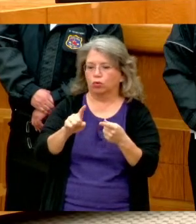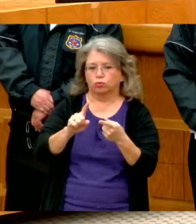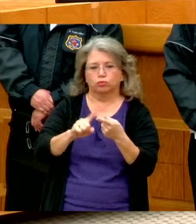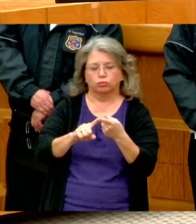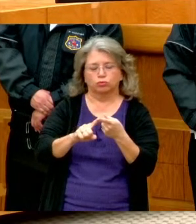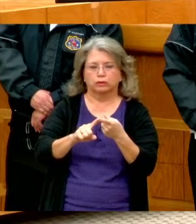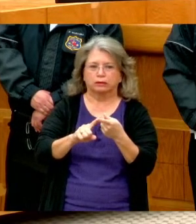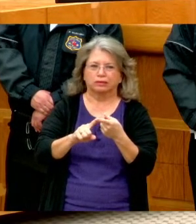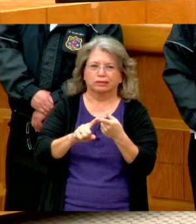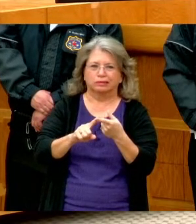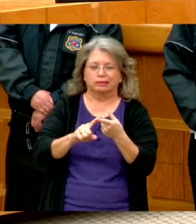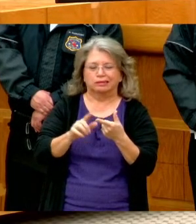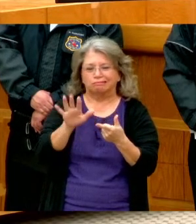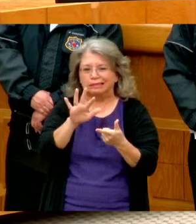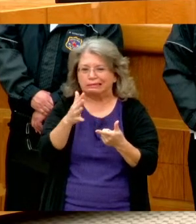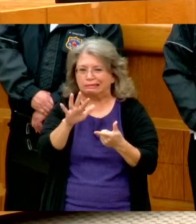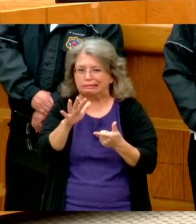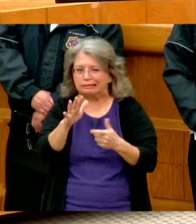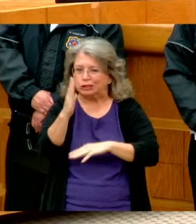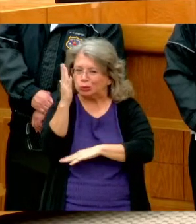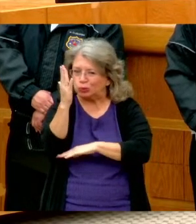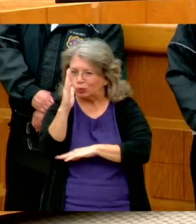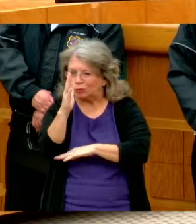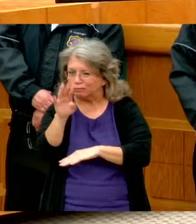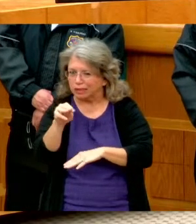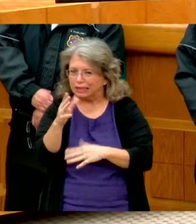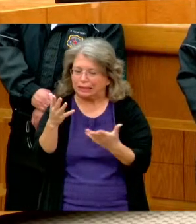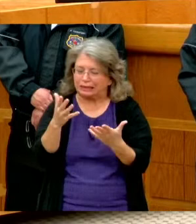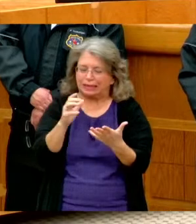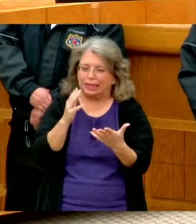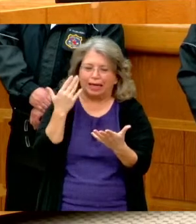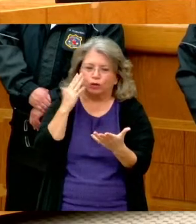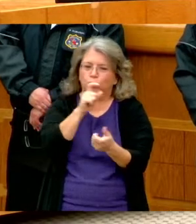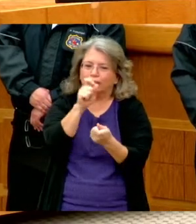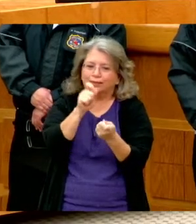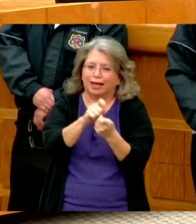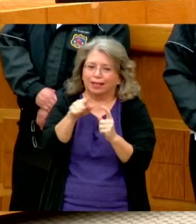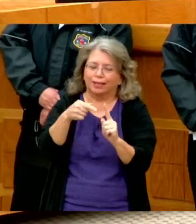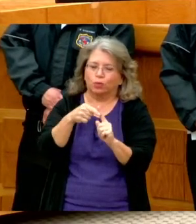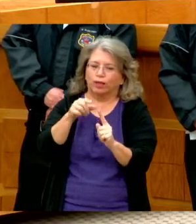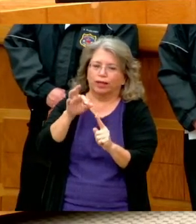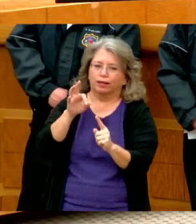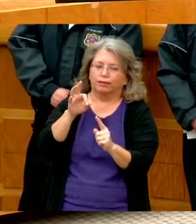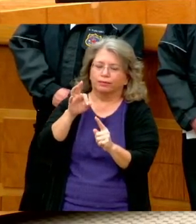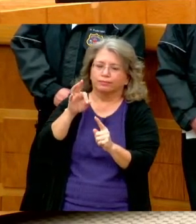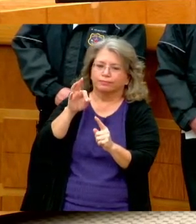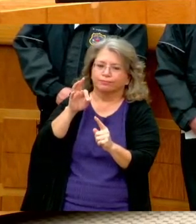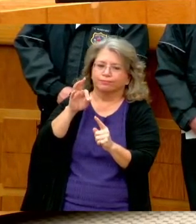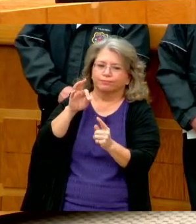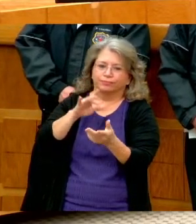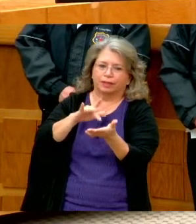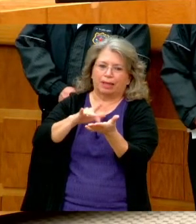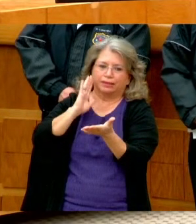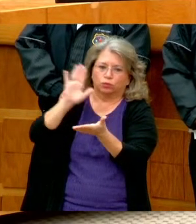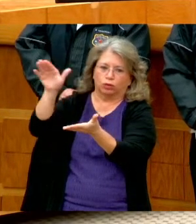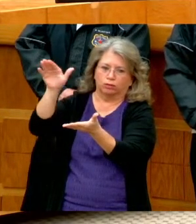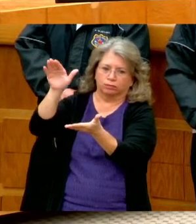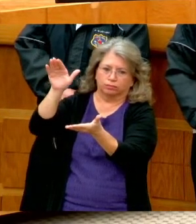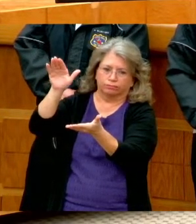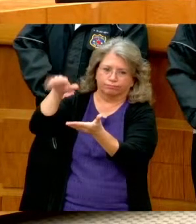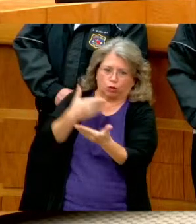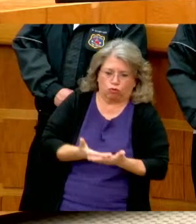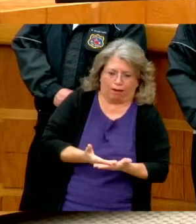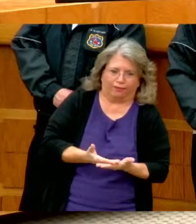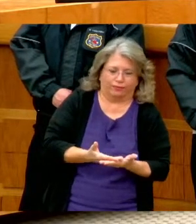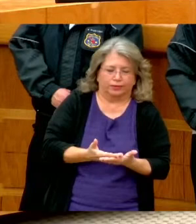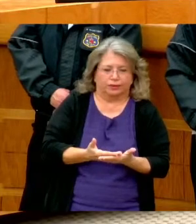that through the media, because again, do we know when FedEx is coming? No. It's just the best guesstimate.